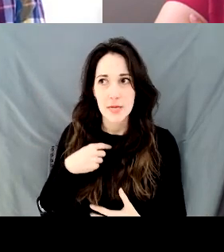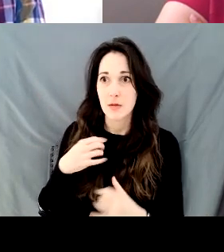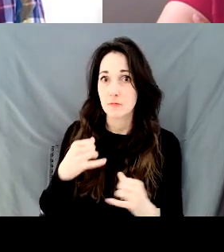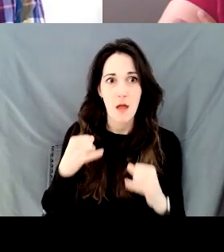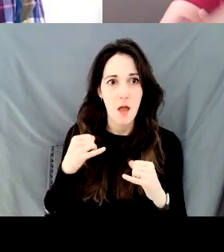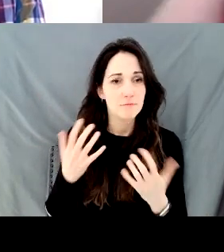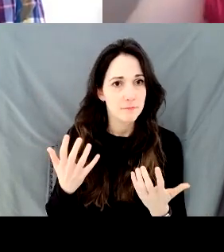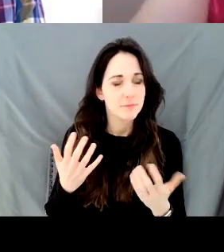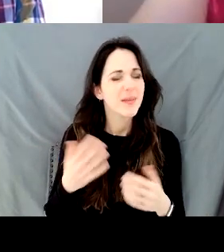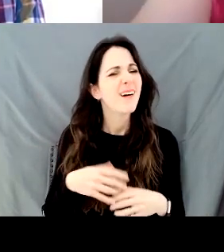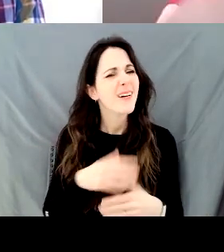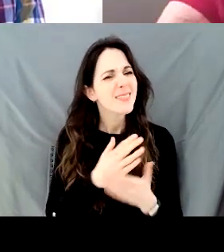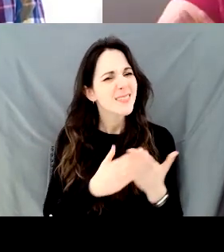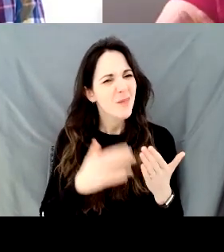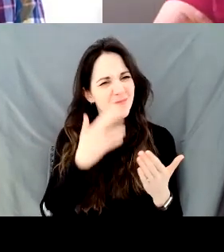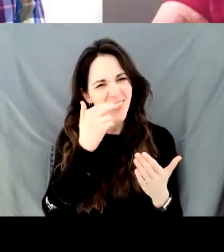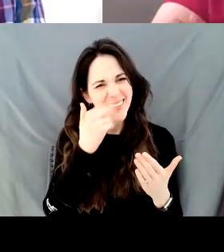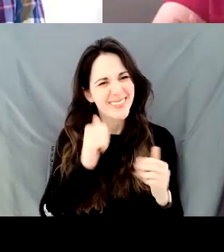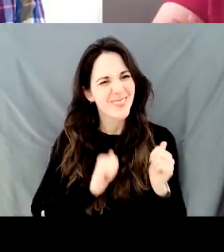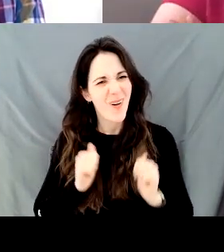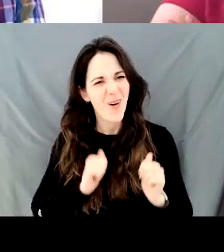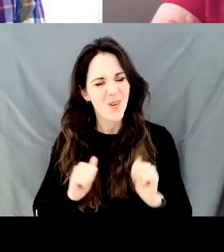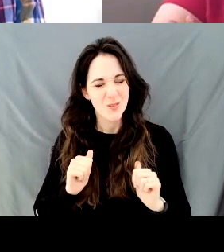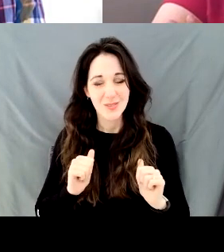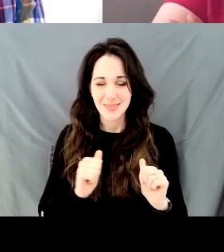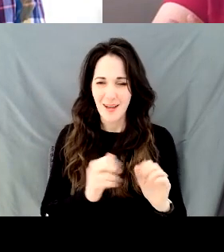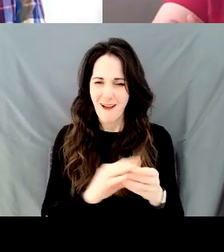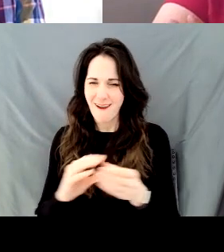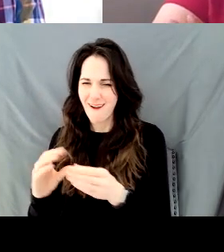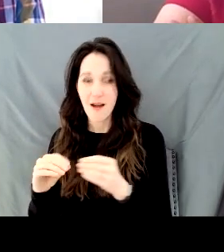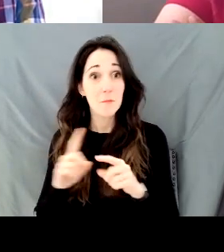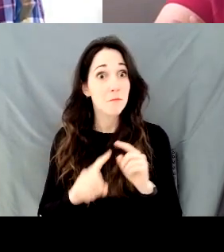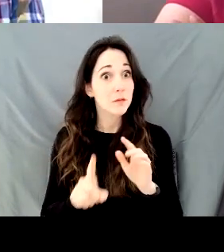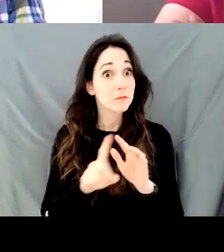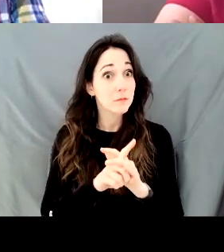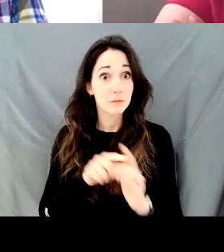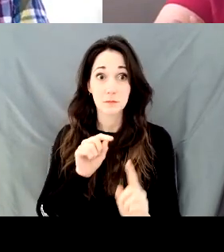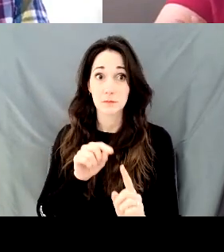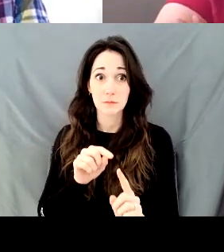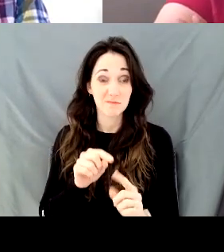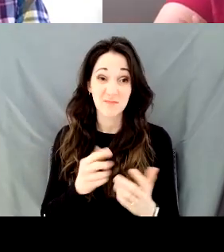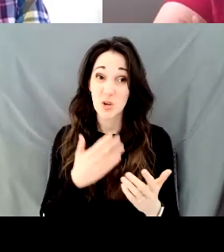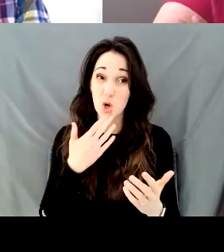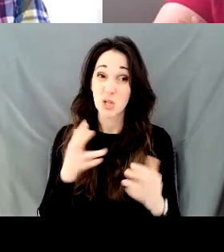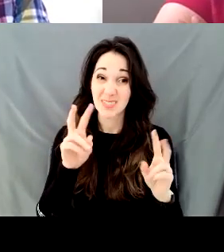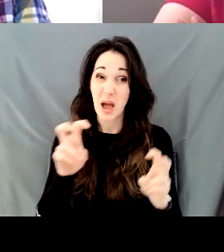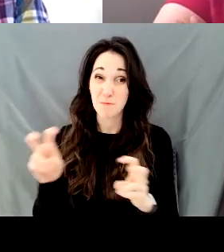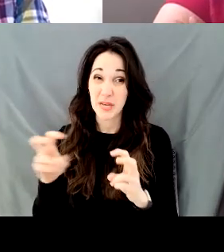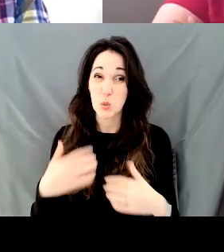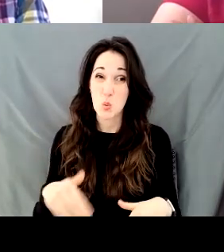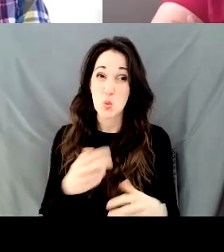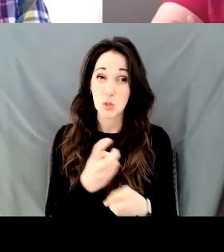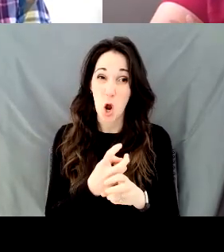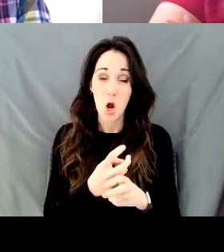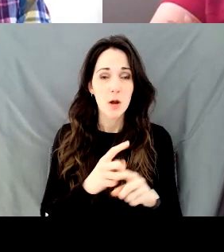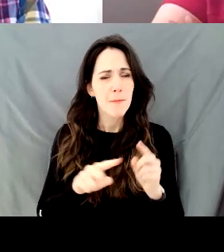funny shows that also bring in some hard topics, Mr. Iglesias, which is also on Netflix. It hits some like really